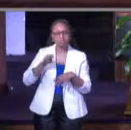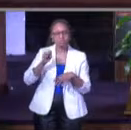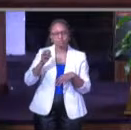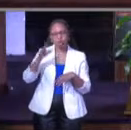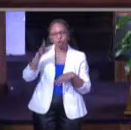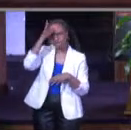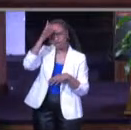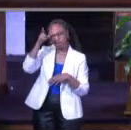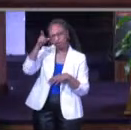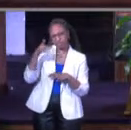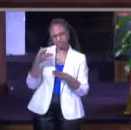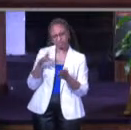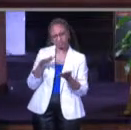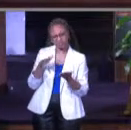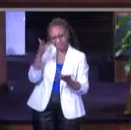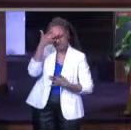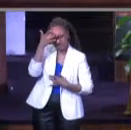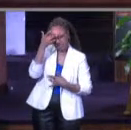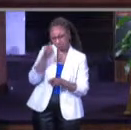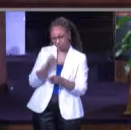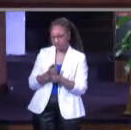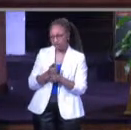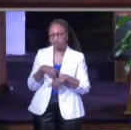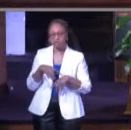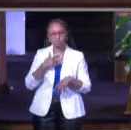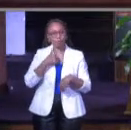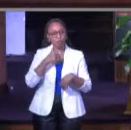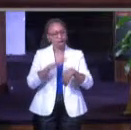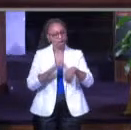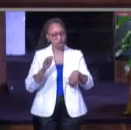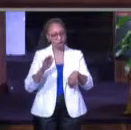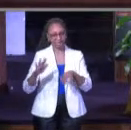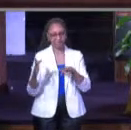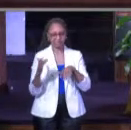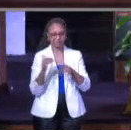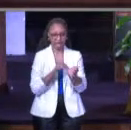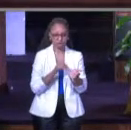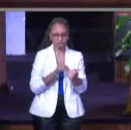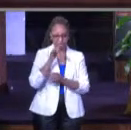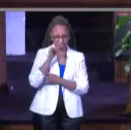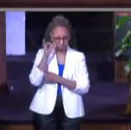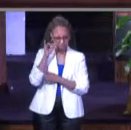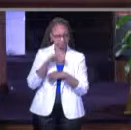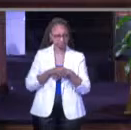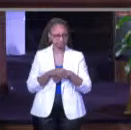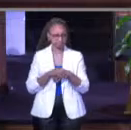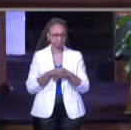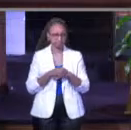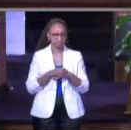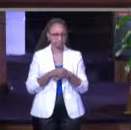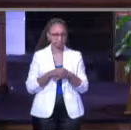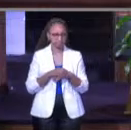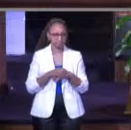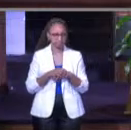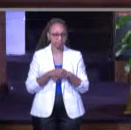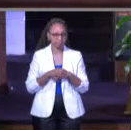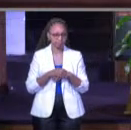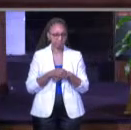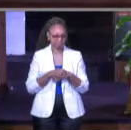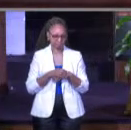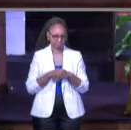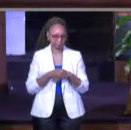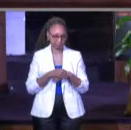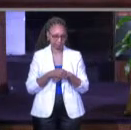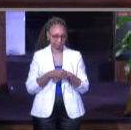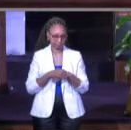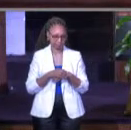is sick, right? And so I called his doctor on yesterday, and I left a message. And